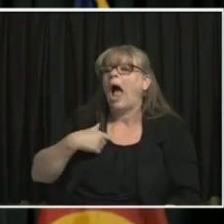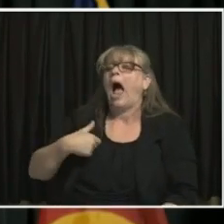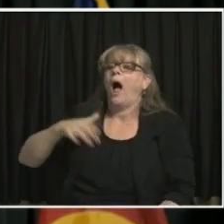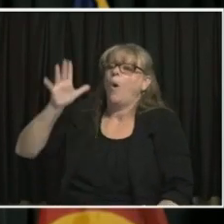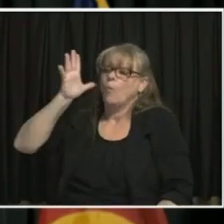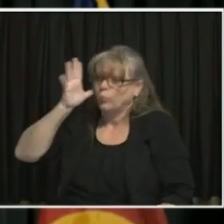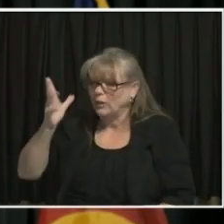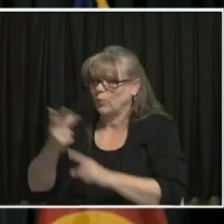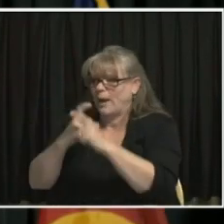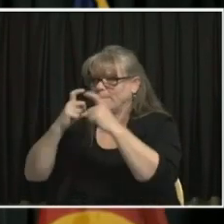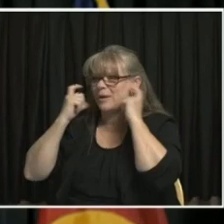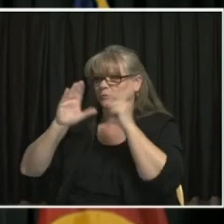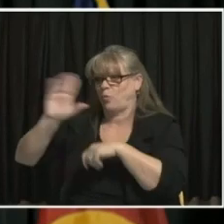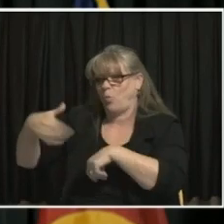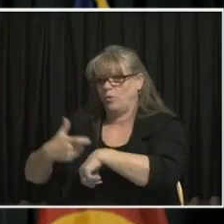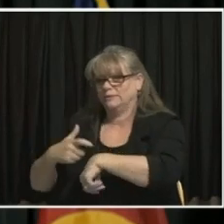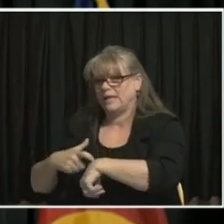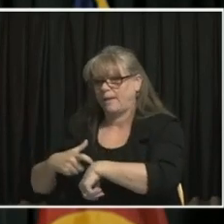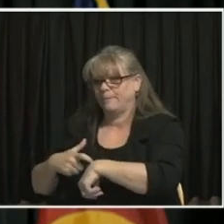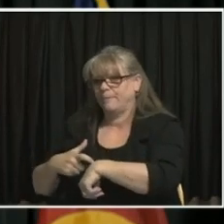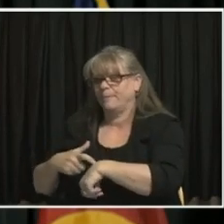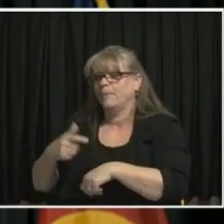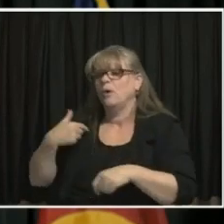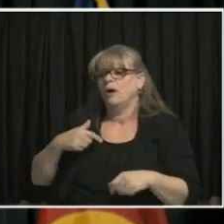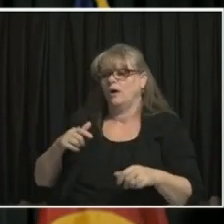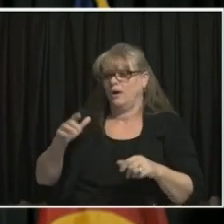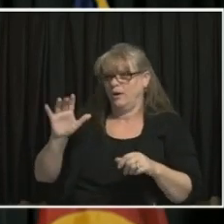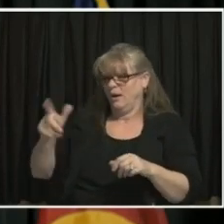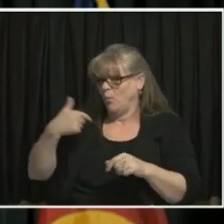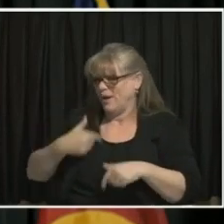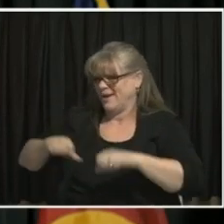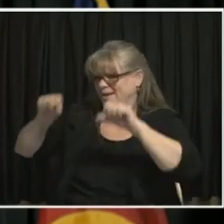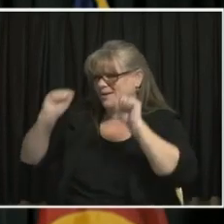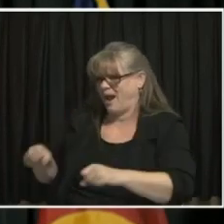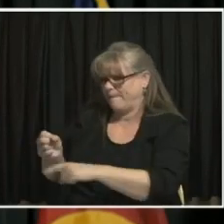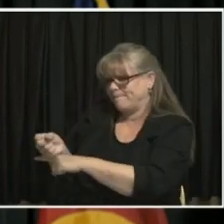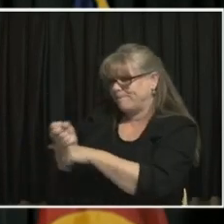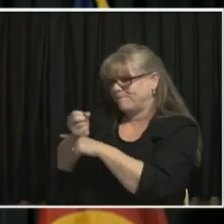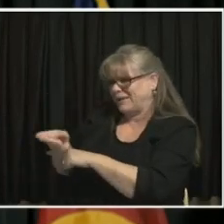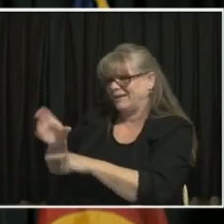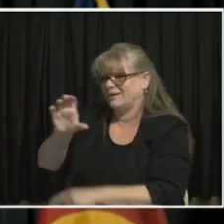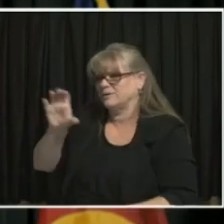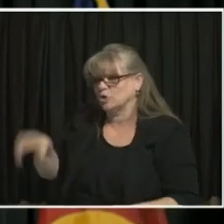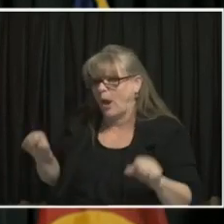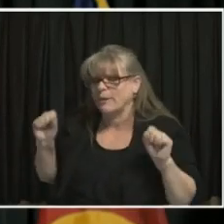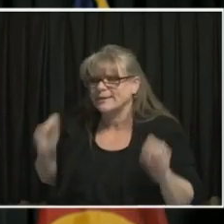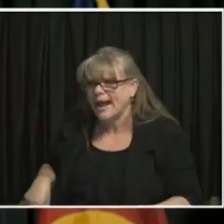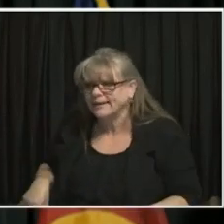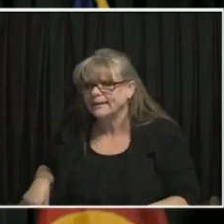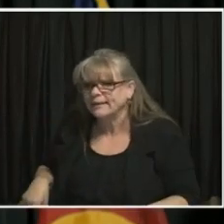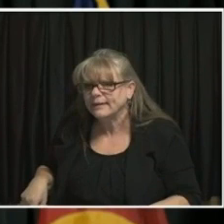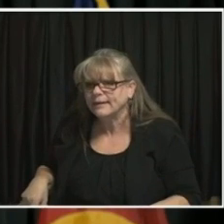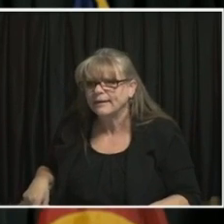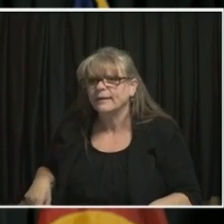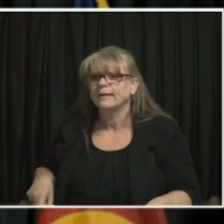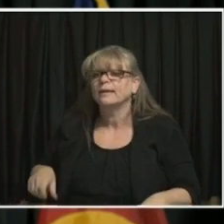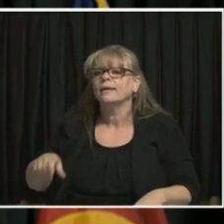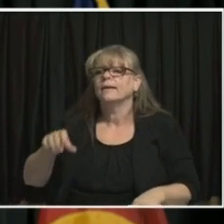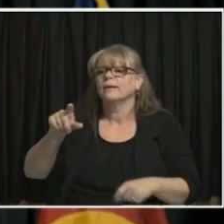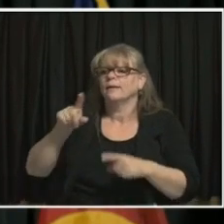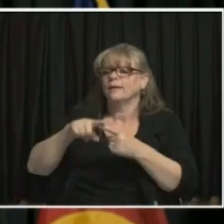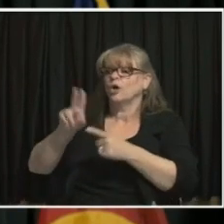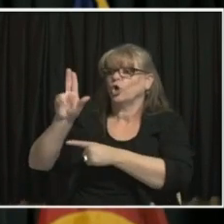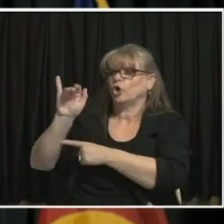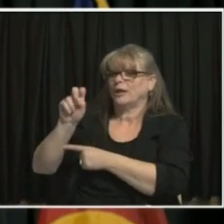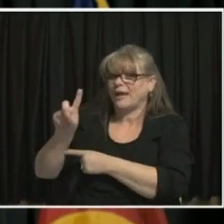Denver, we can do better or as good as Chicago. I know we can. Let's up our game. Both United and Frontier, our two major carriers, and